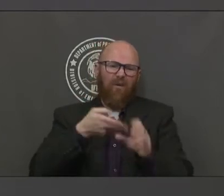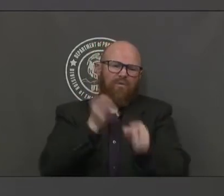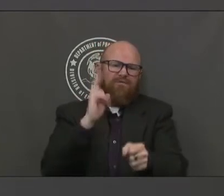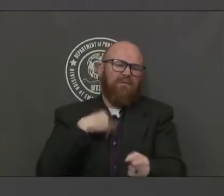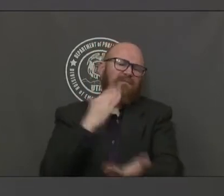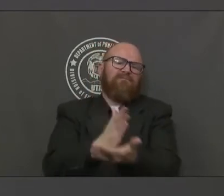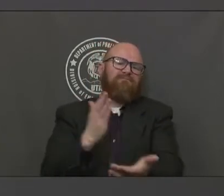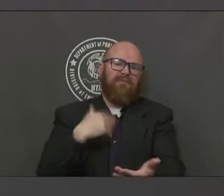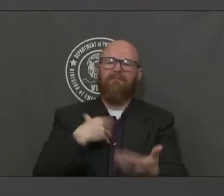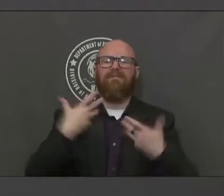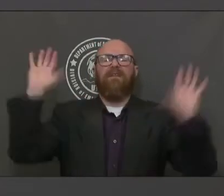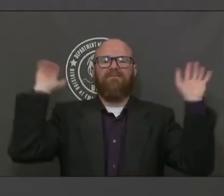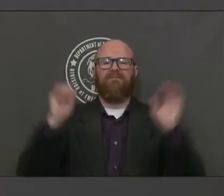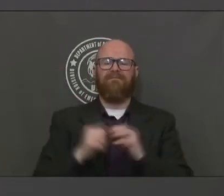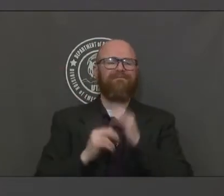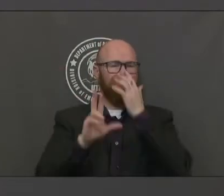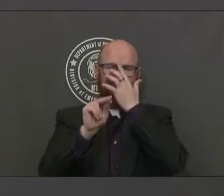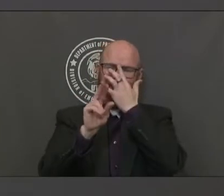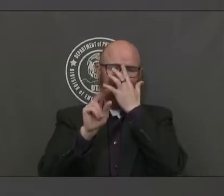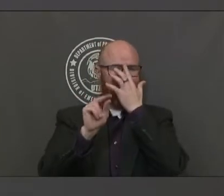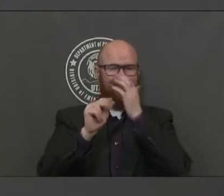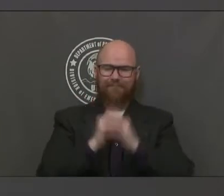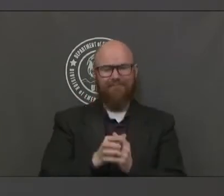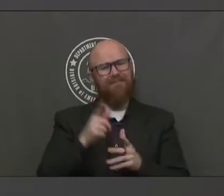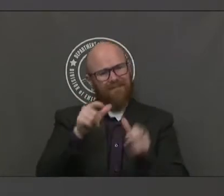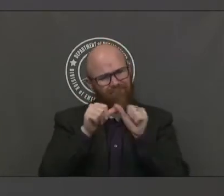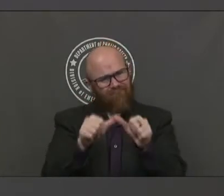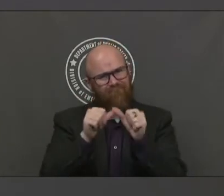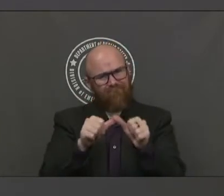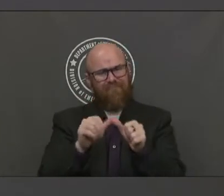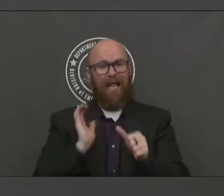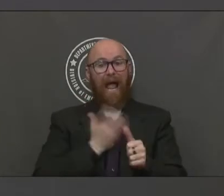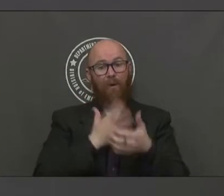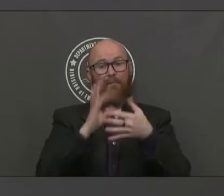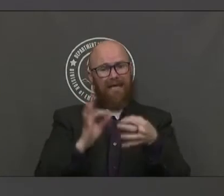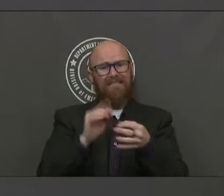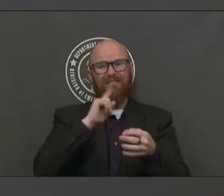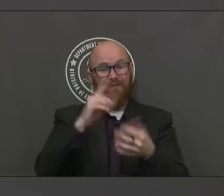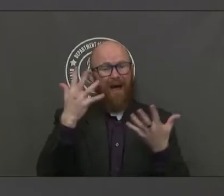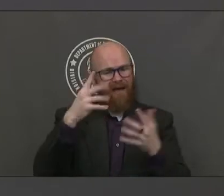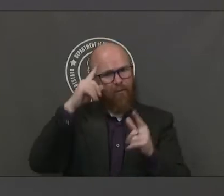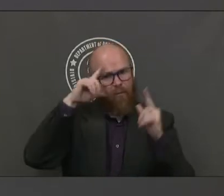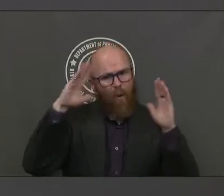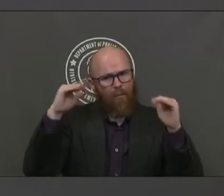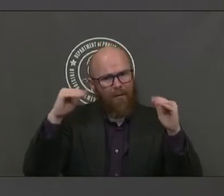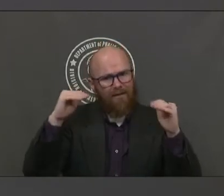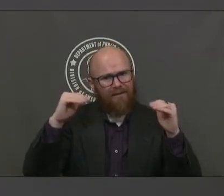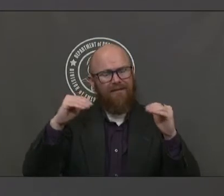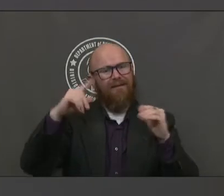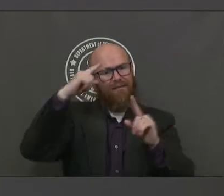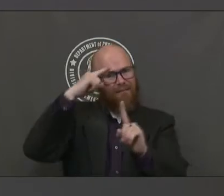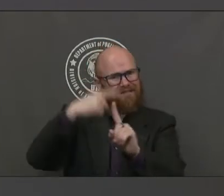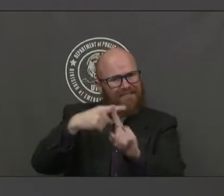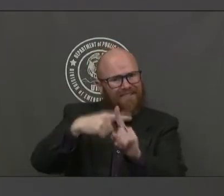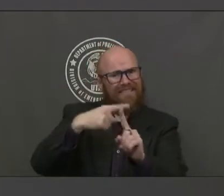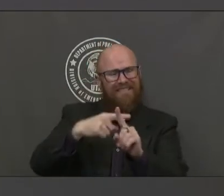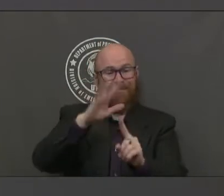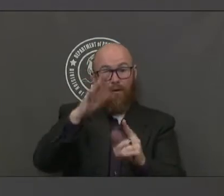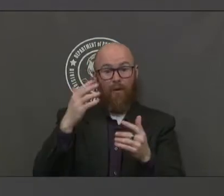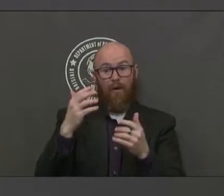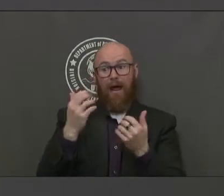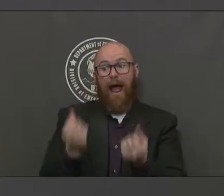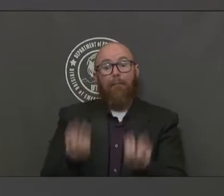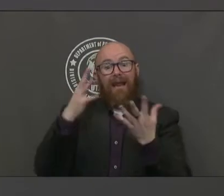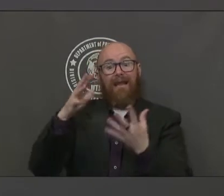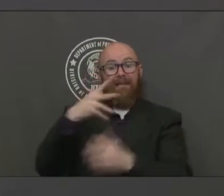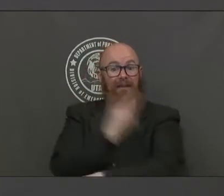and that's why we're messaging this week again a message of optimism, a message that with the rate of vaccines that are coming right now, with